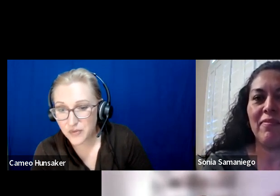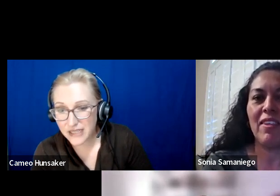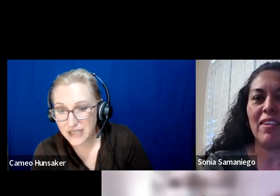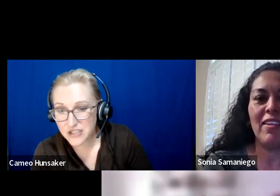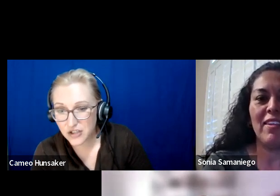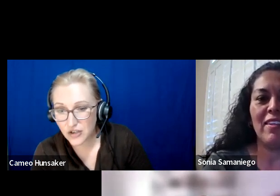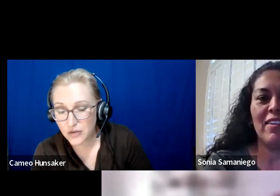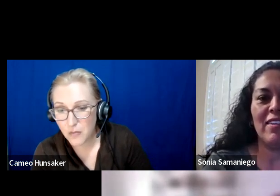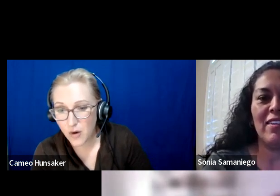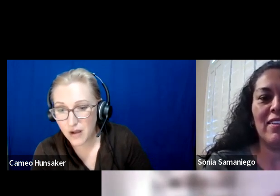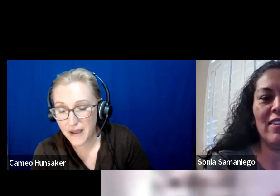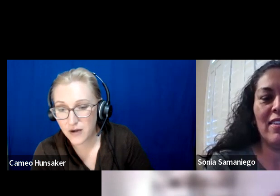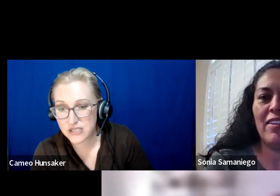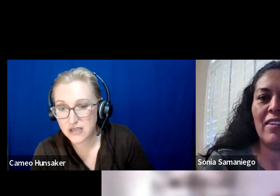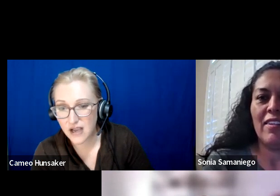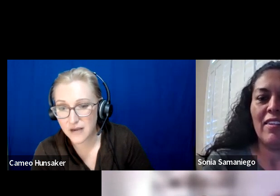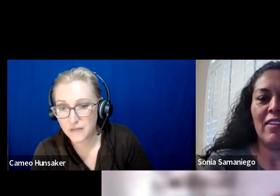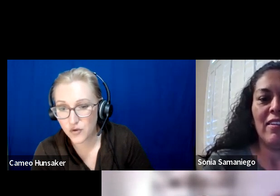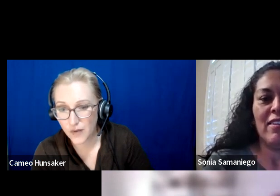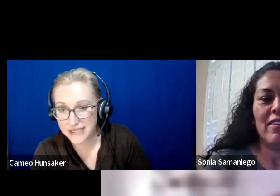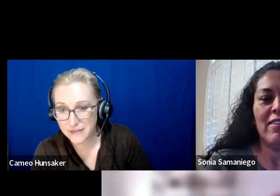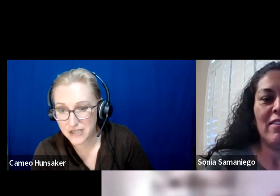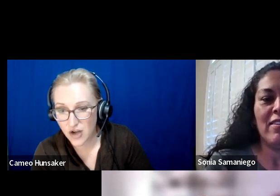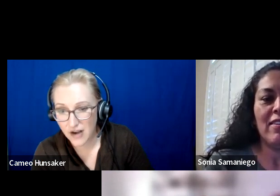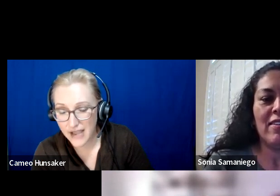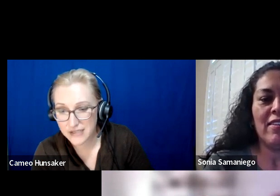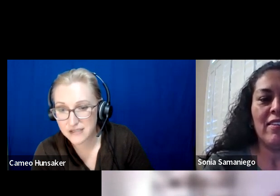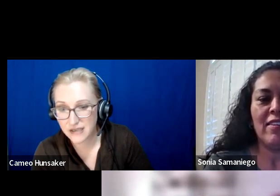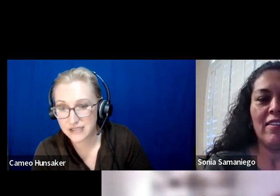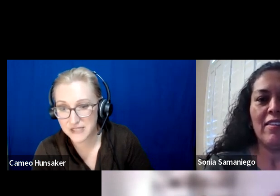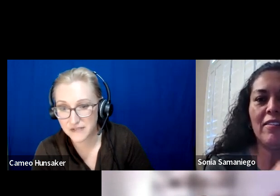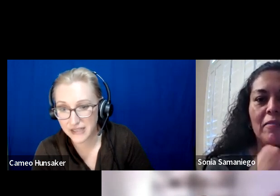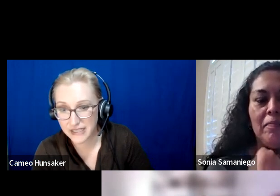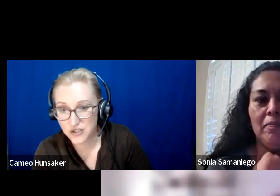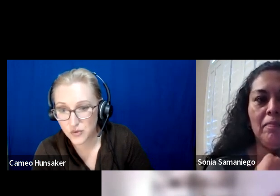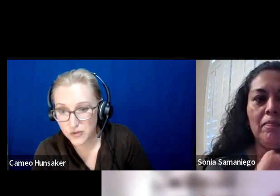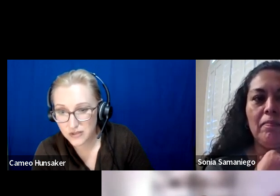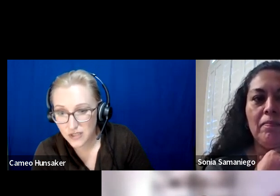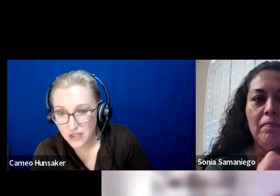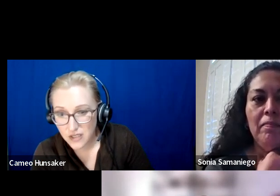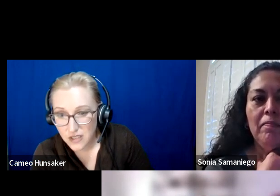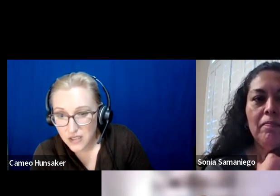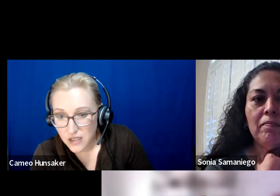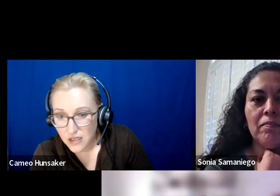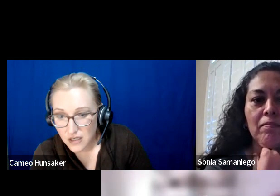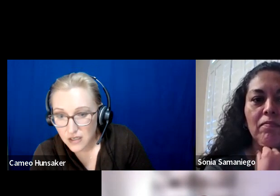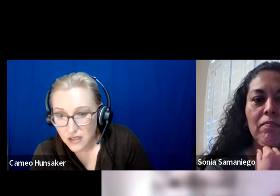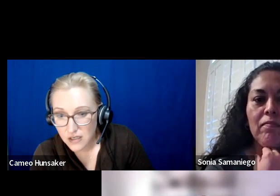I would really like to learn more about the rights that my daughter has, specifically in school.